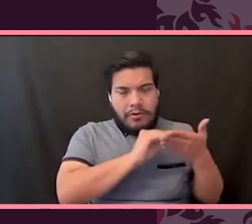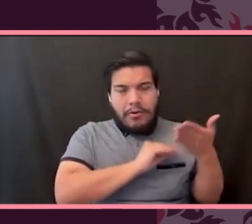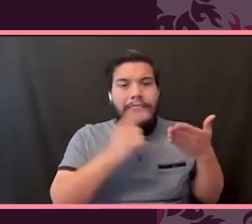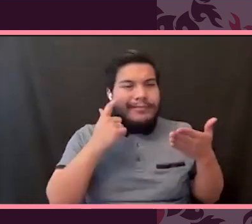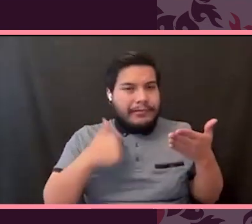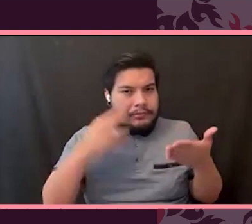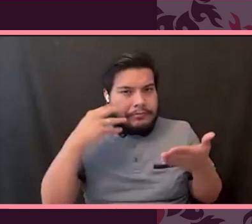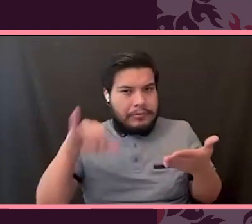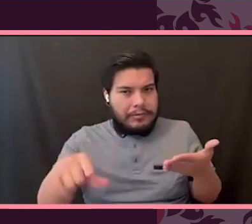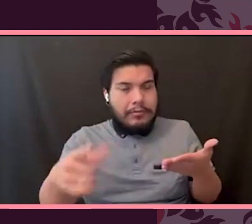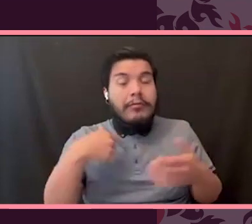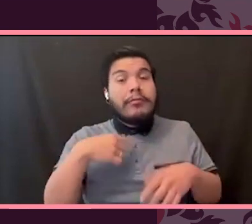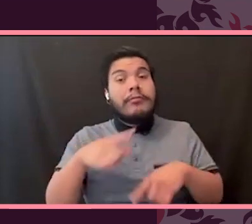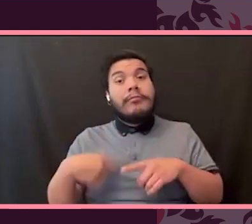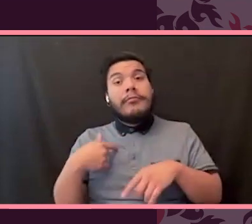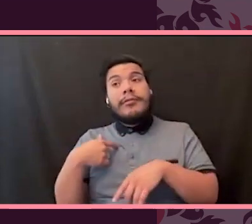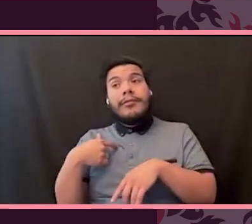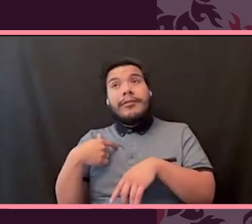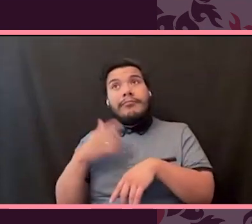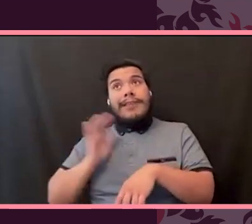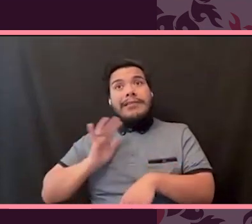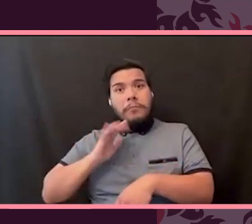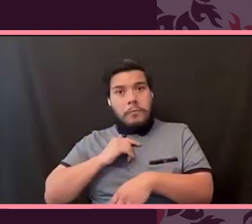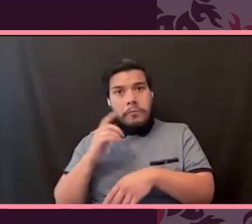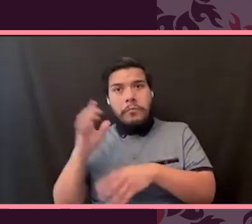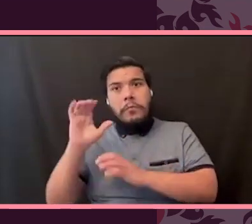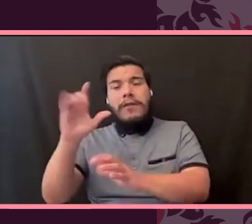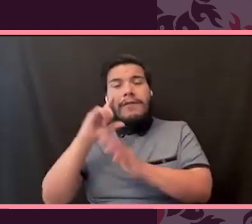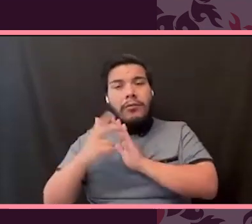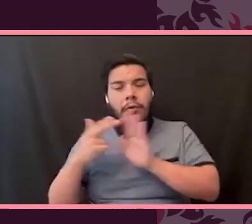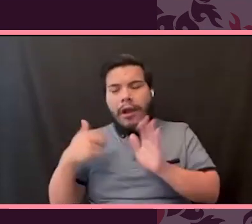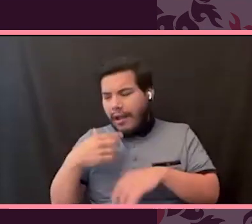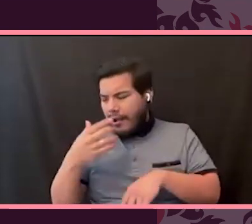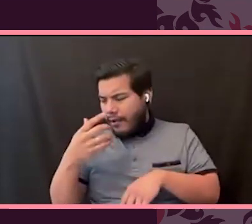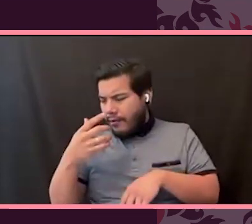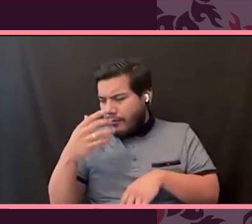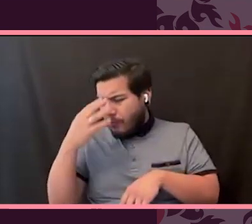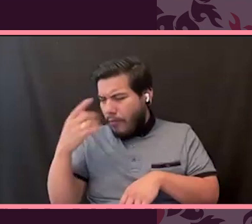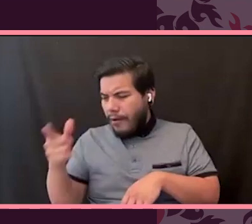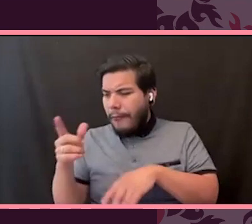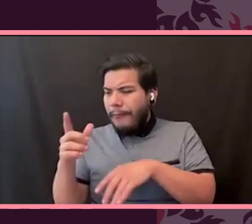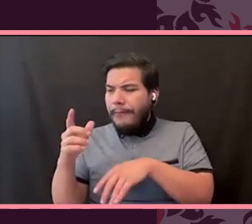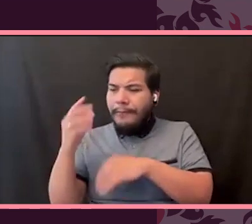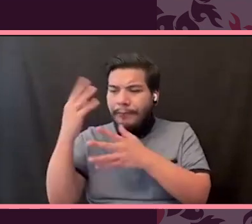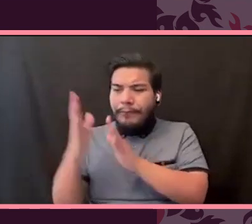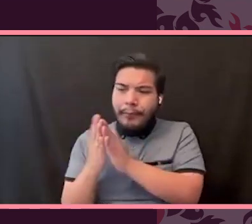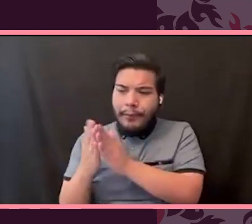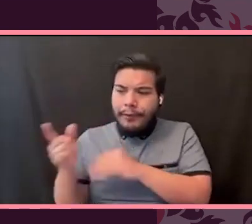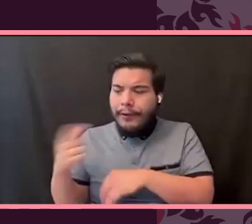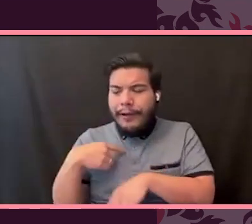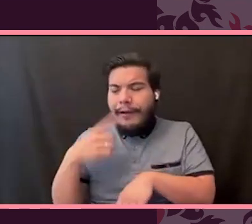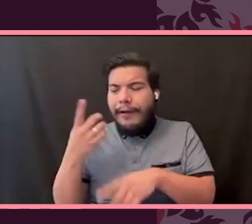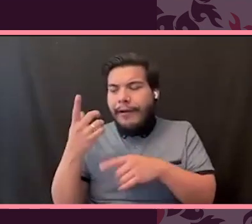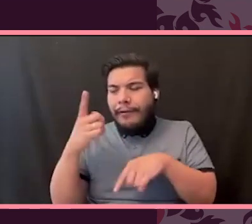out my diagnosis, there is a handbook, and I can't remember who made it. There's a few out there now, but somebody put together all of